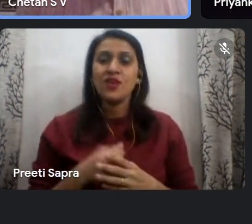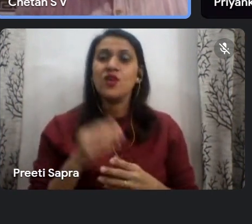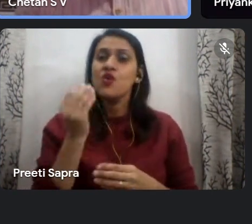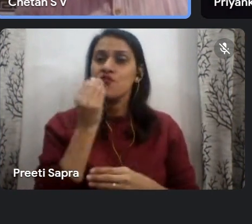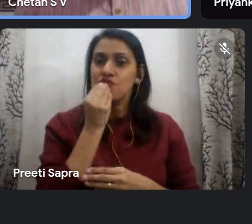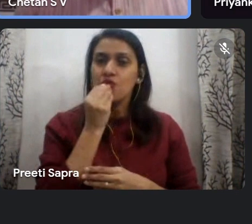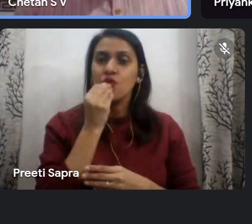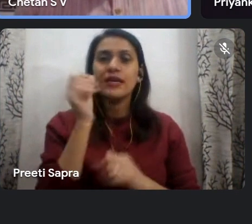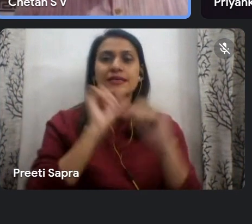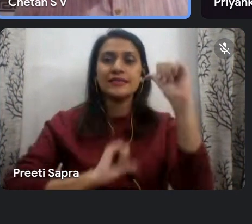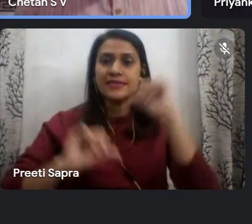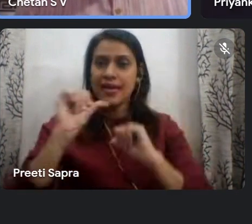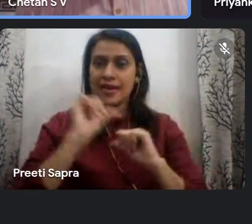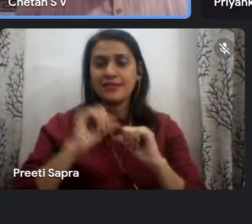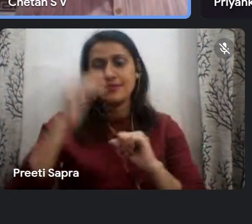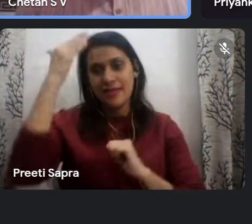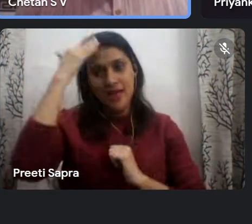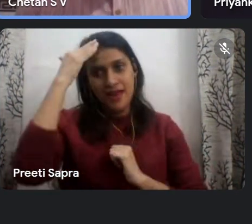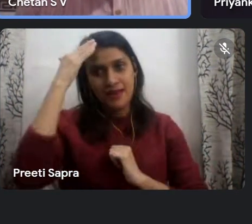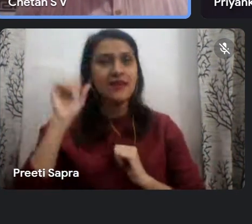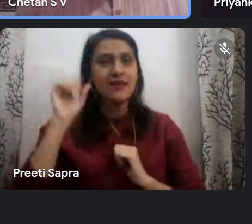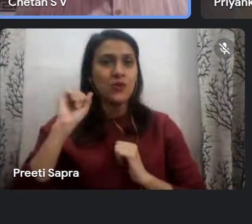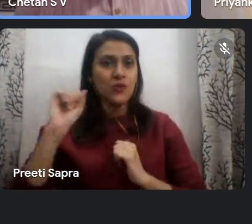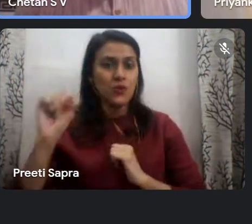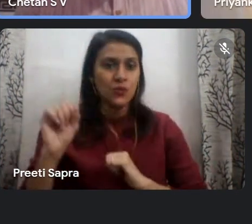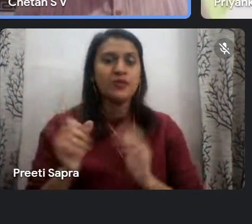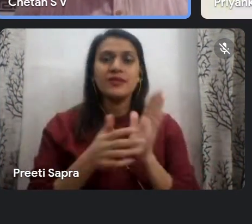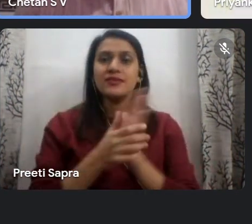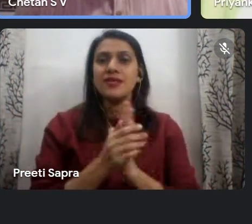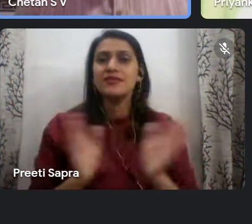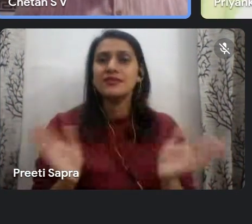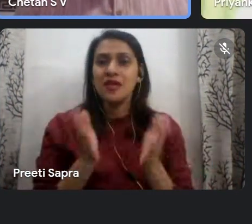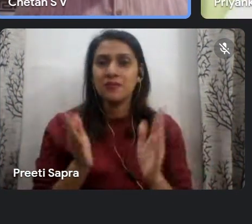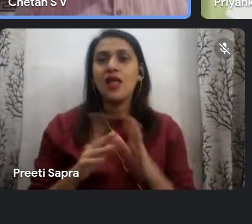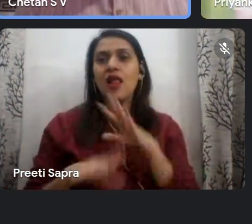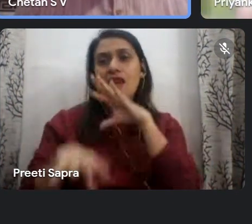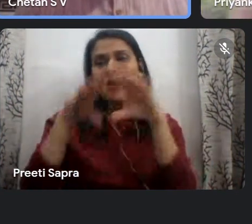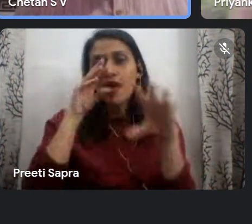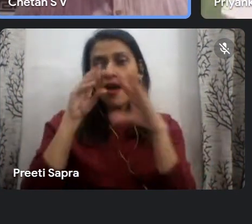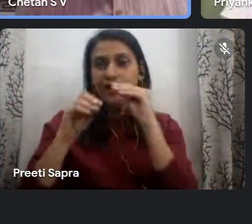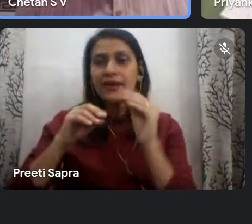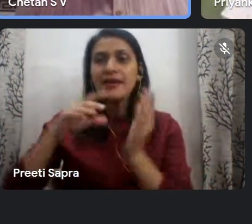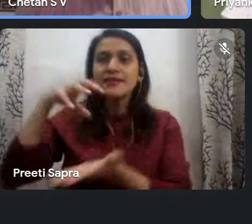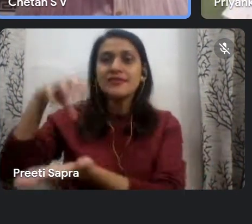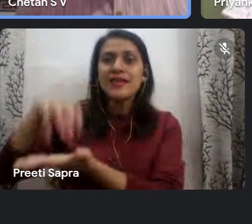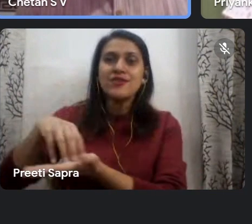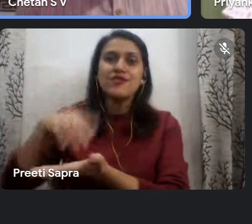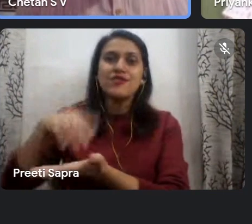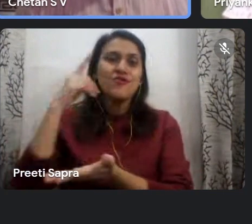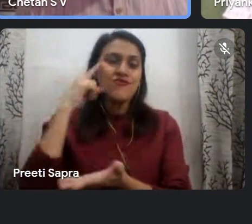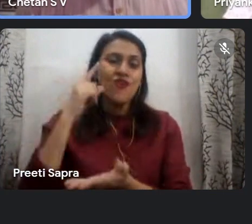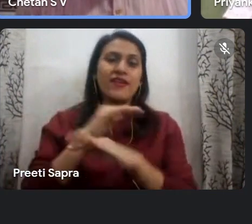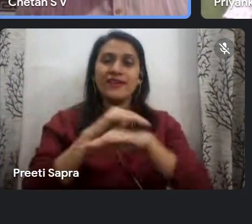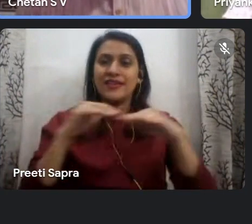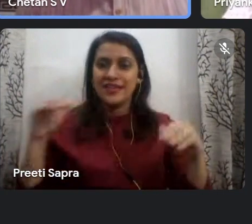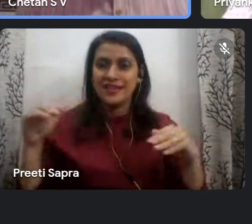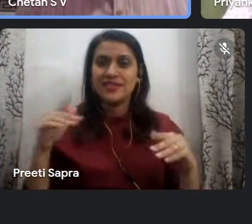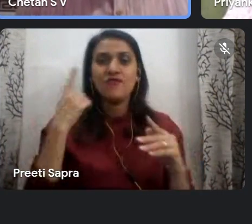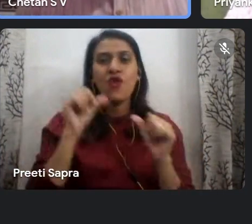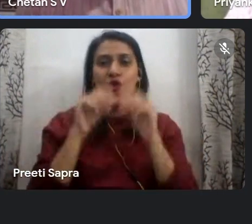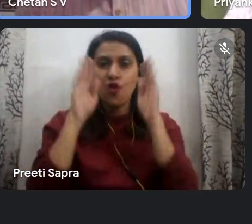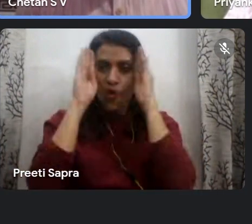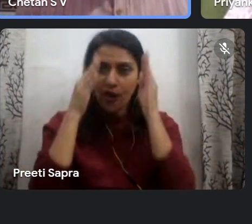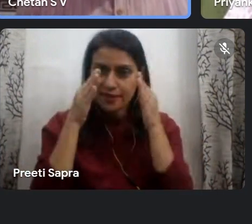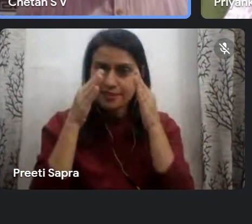Sciences at Lingua Skills Hub, a learning center for kids with special education needs like autism and